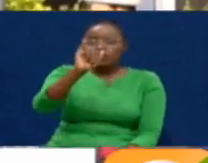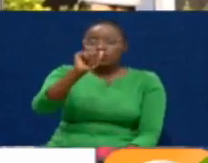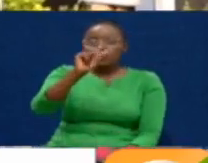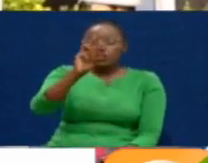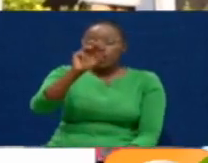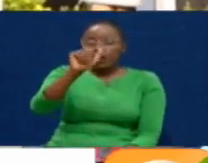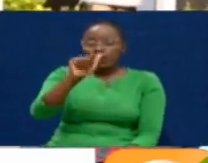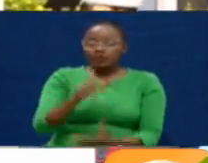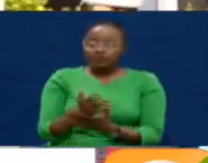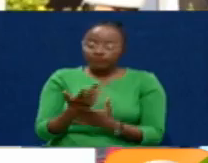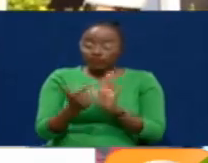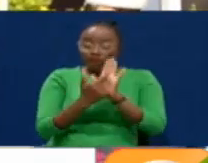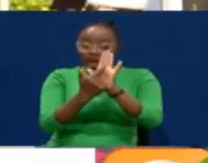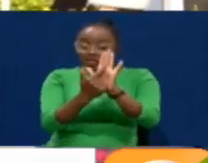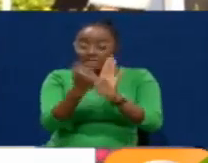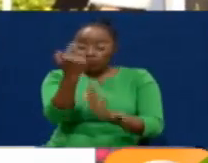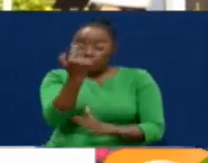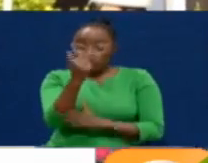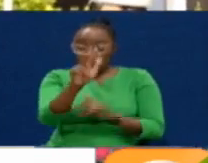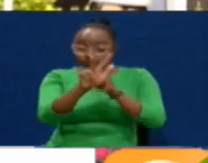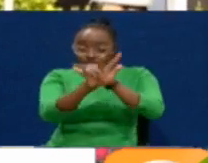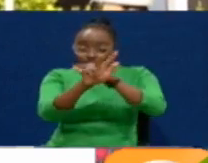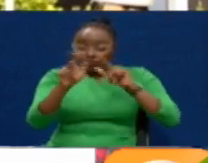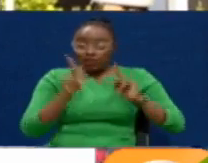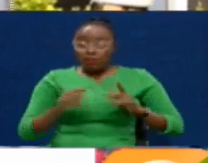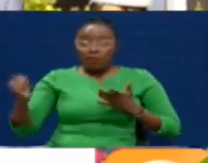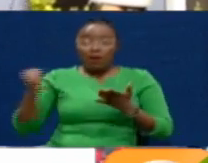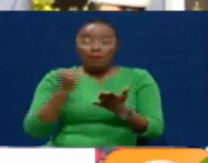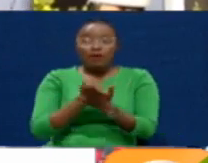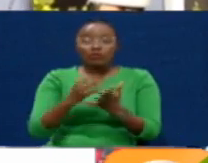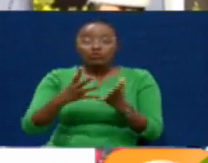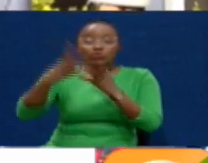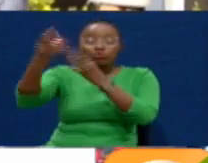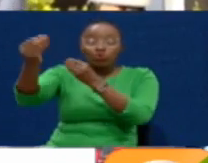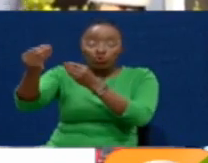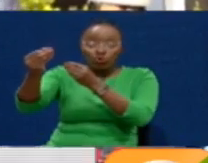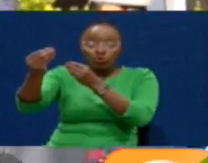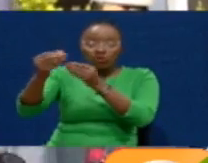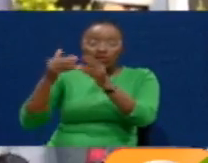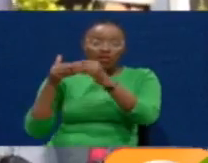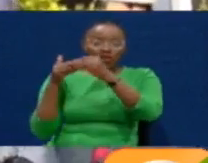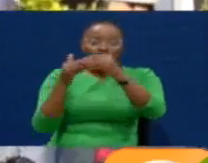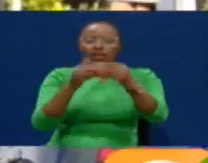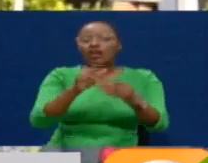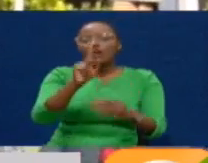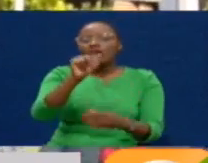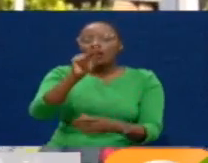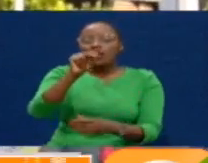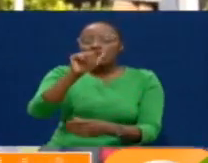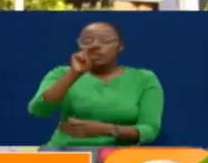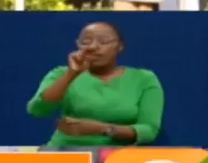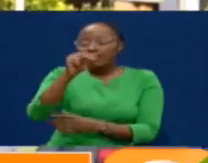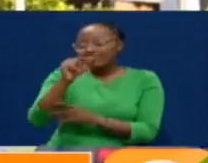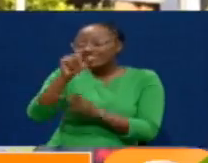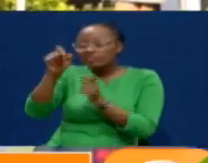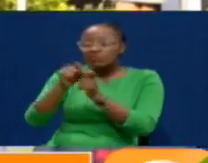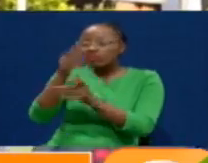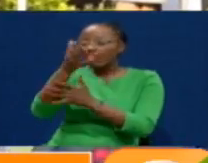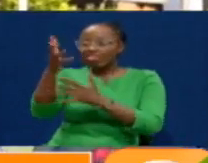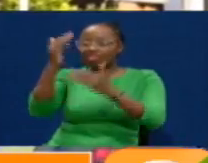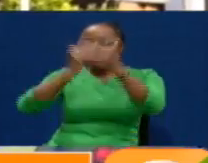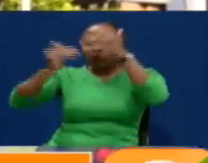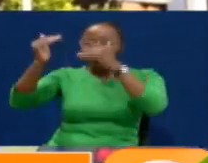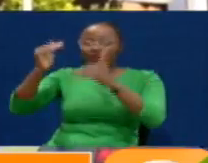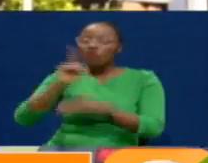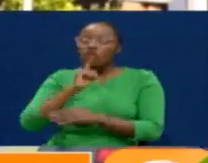take a hypothetical example where you have three people appointed to go to Kanyenya, to go and lead Kanyenyaini University. The